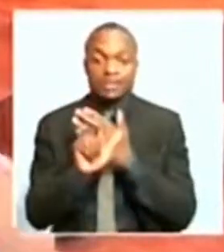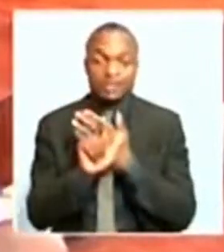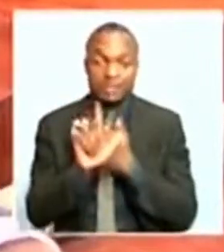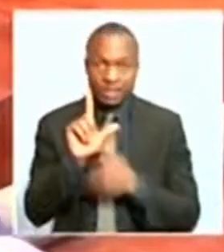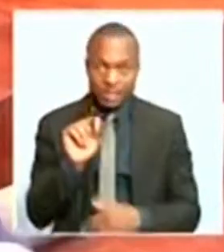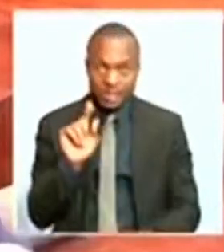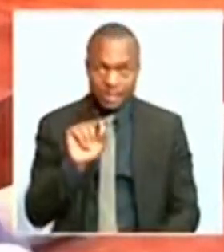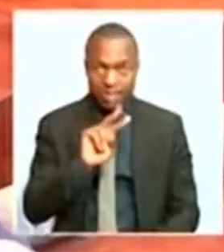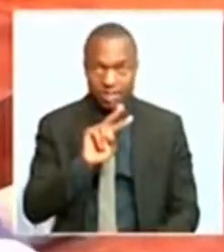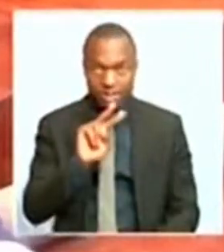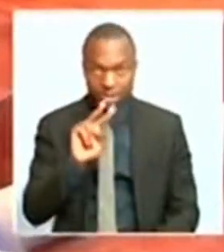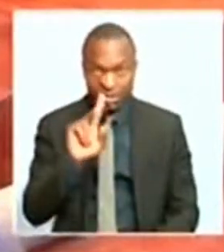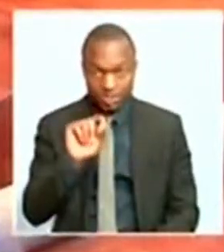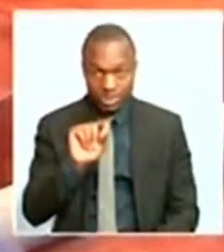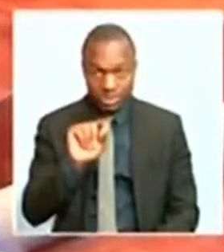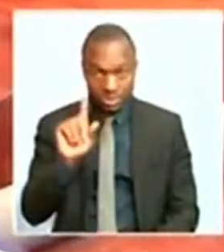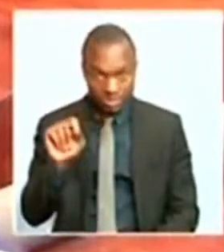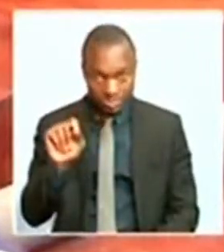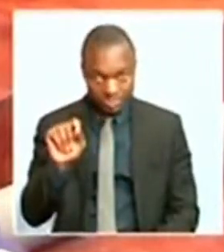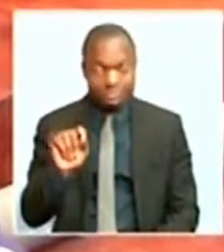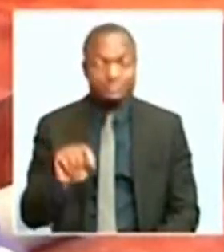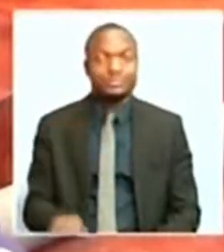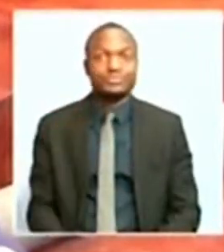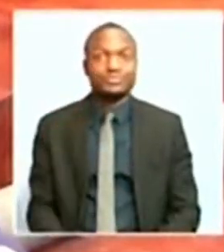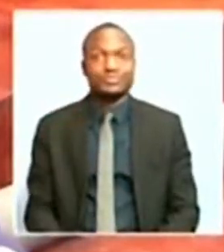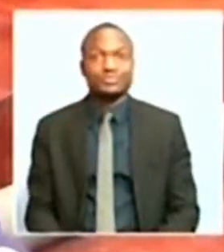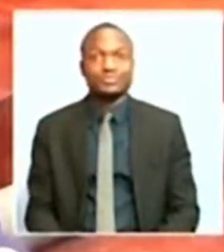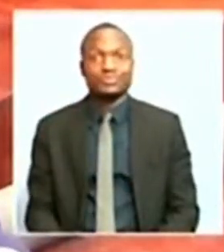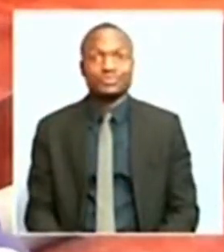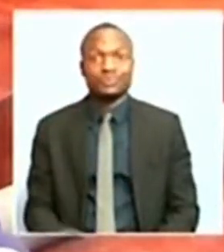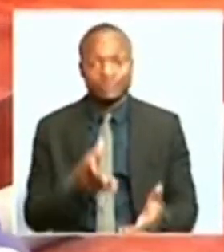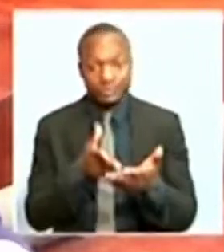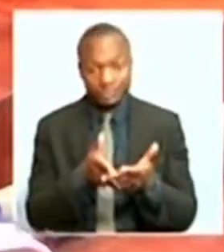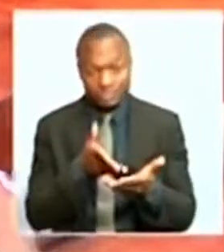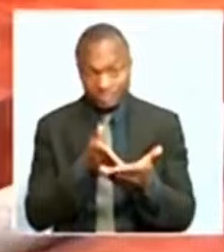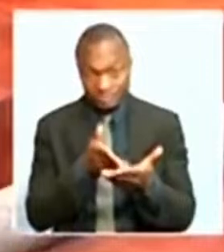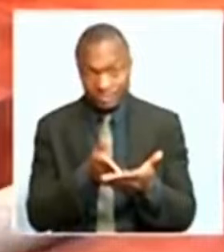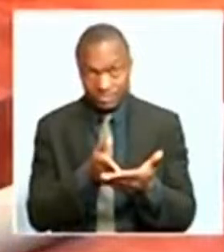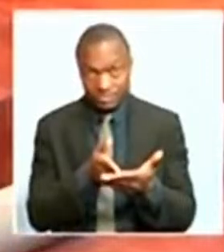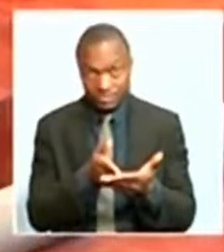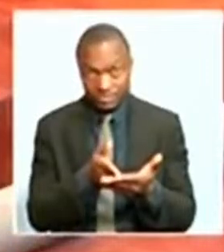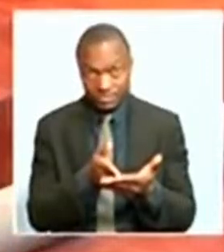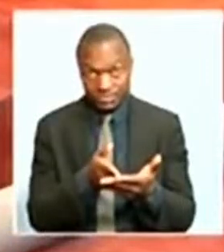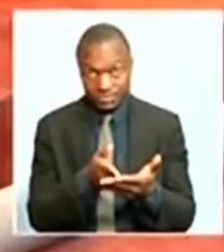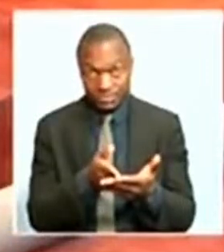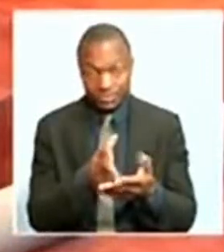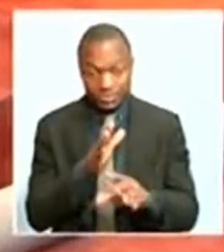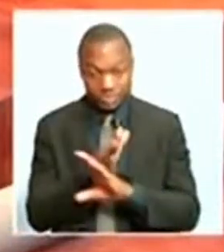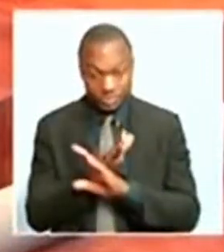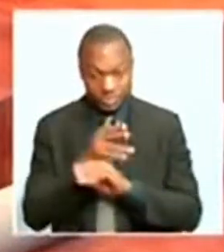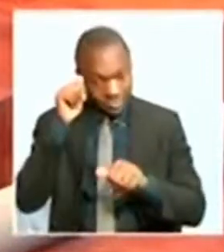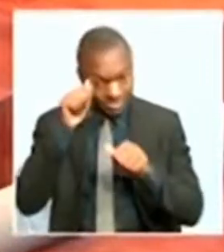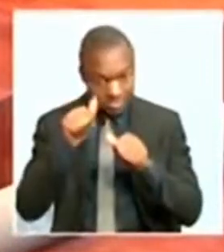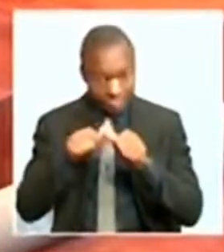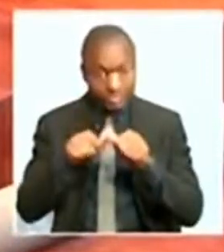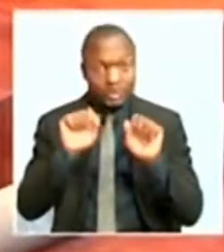2020. In terms of obligations imposed on Zambia by the agreement, you may wish to note